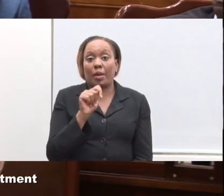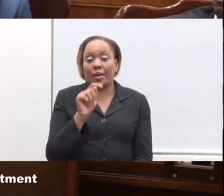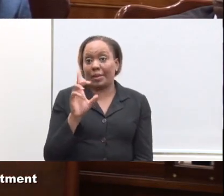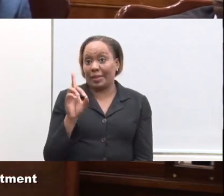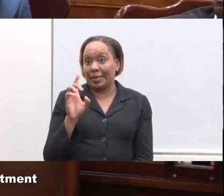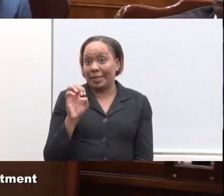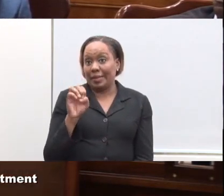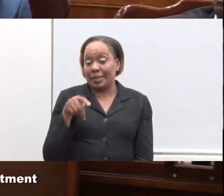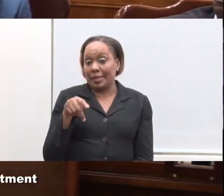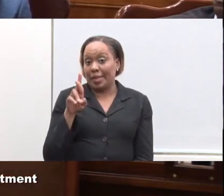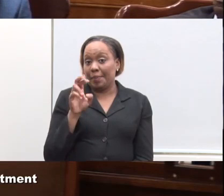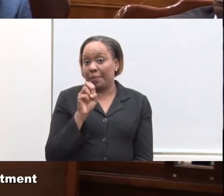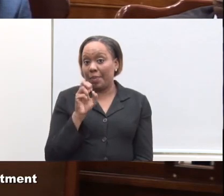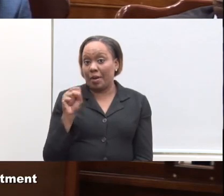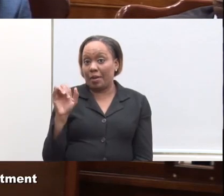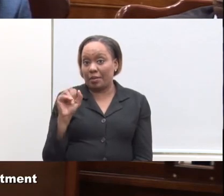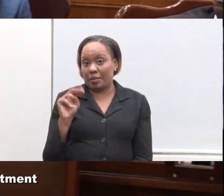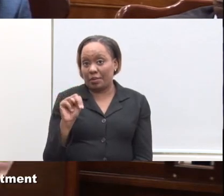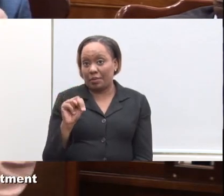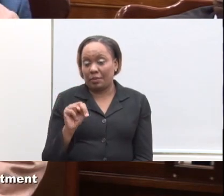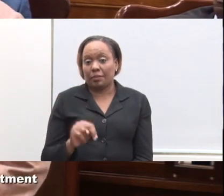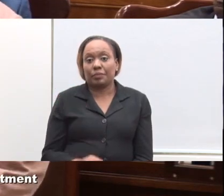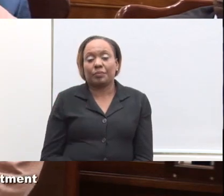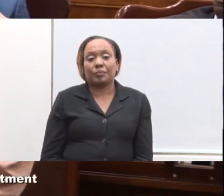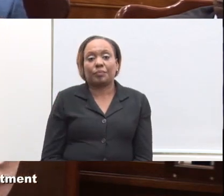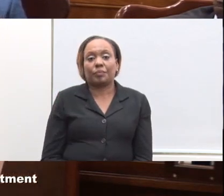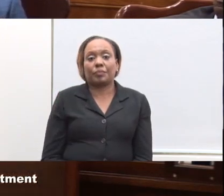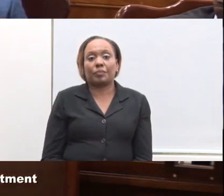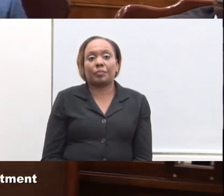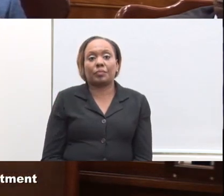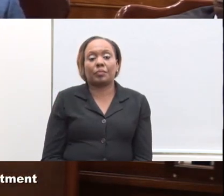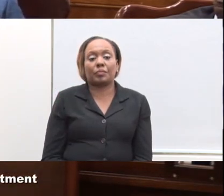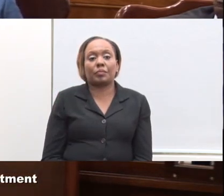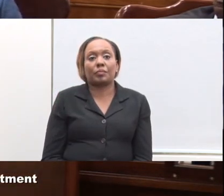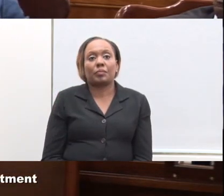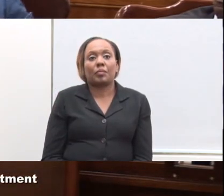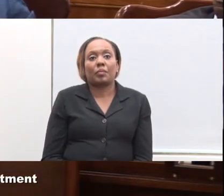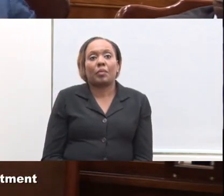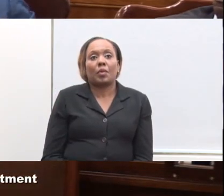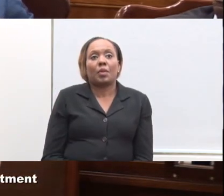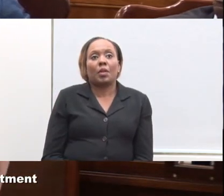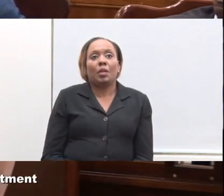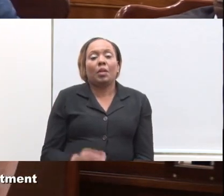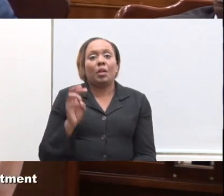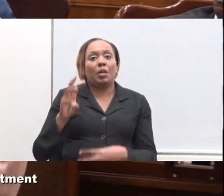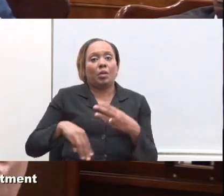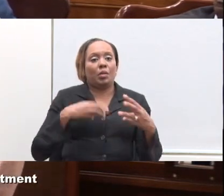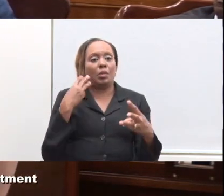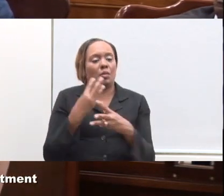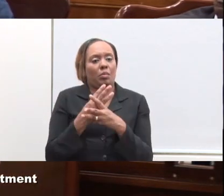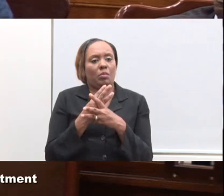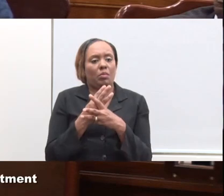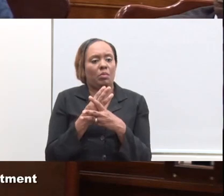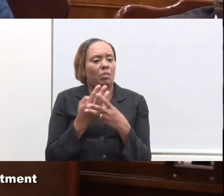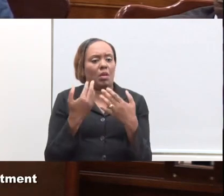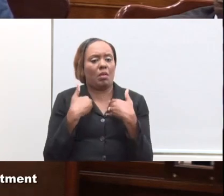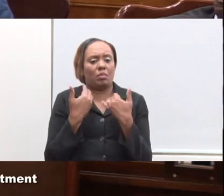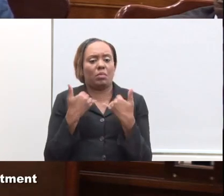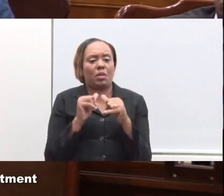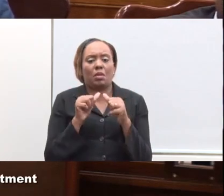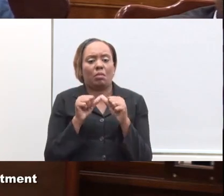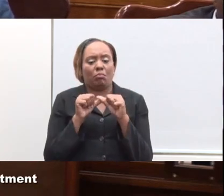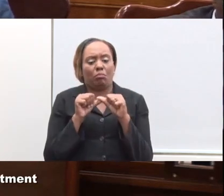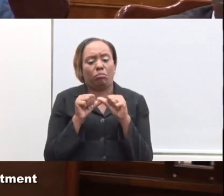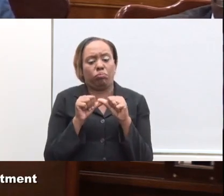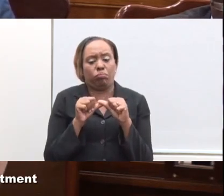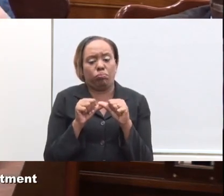that for the most part, since the creation of development banks, the world has functioned in a relatively stable economy, even with the oil crisis,